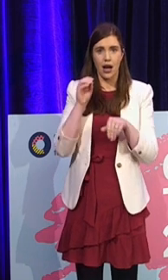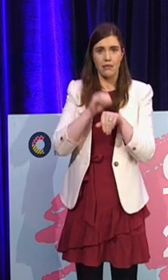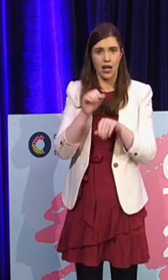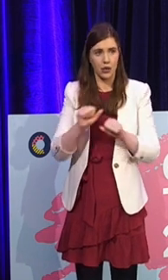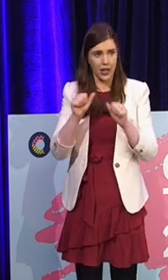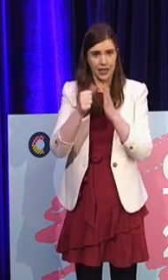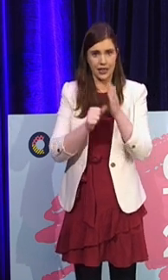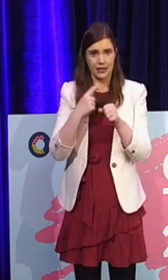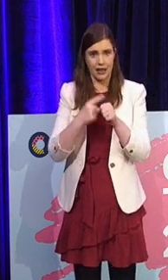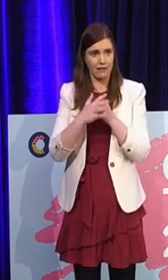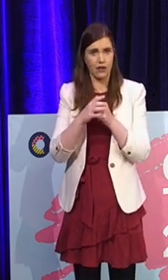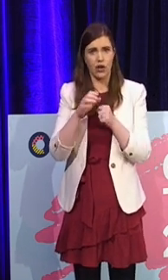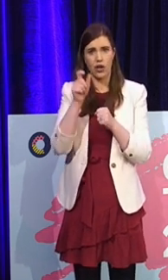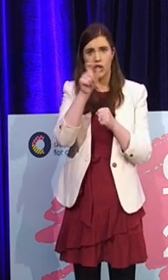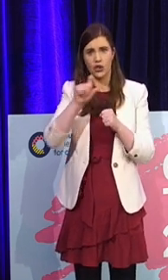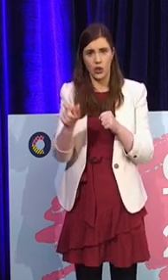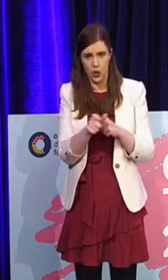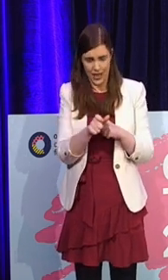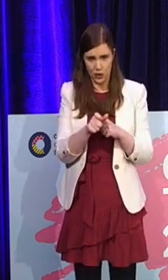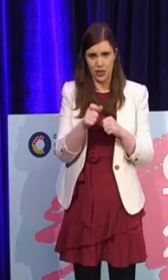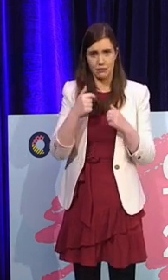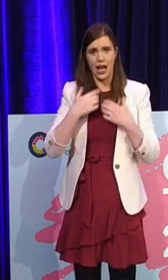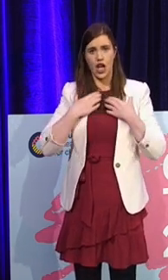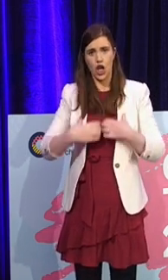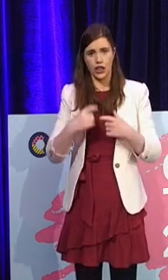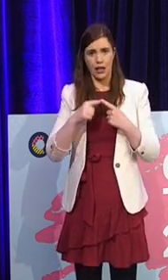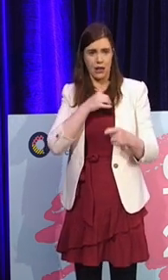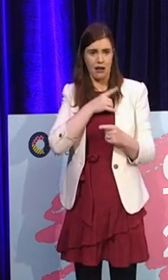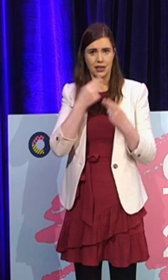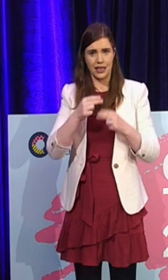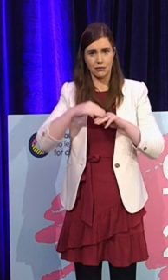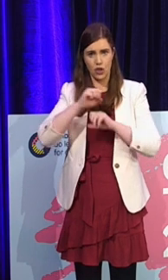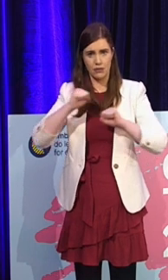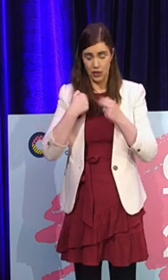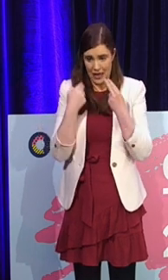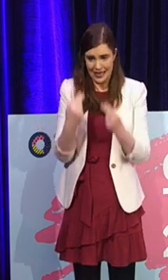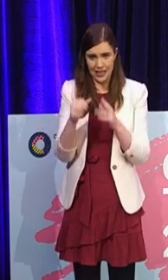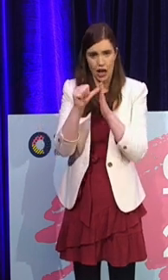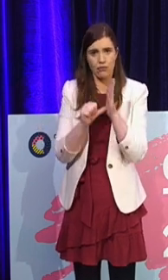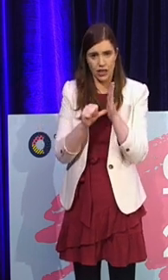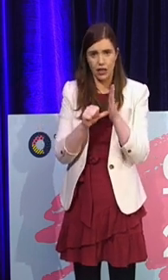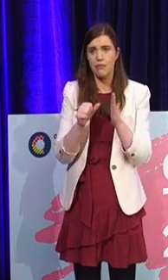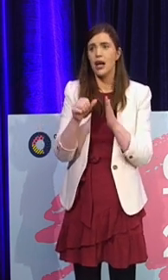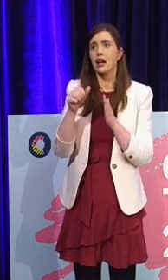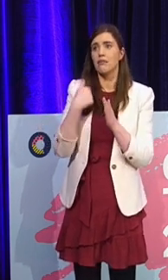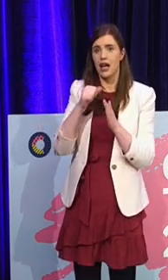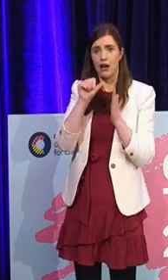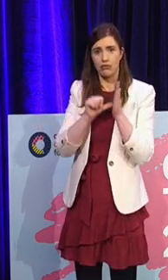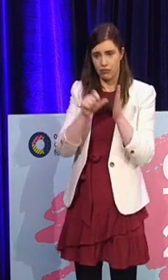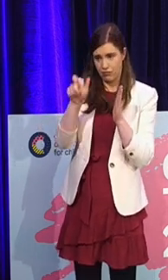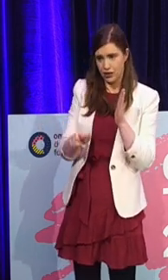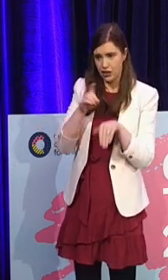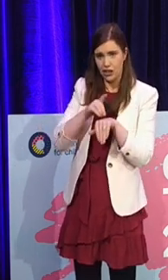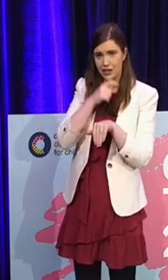scoliosis surgery. My lungs and heart need more space, so that means I need more surgery. My surgeon says this will happen in January, but we can only hope